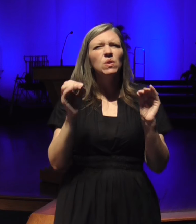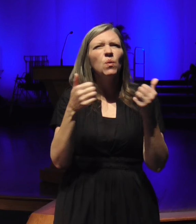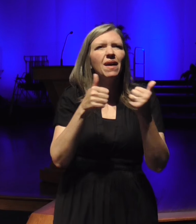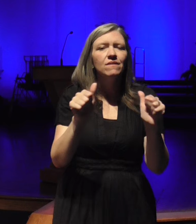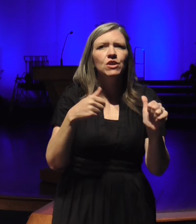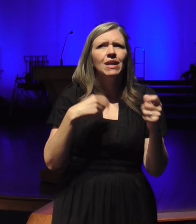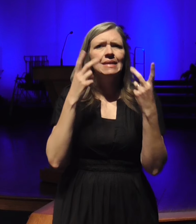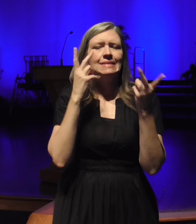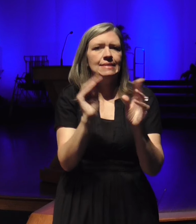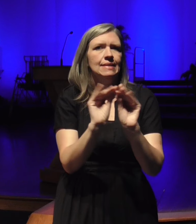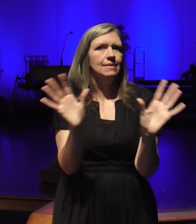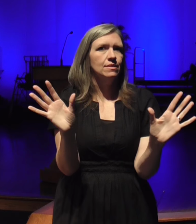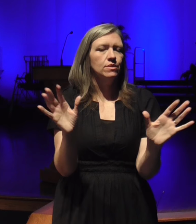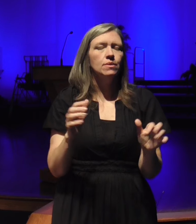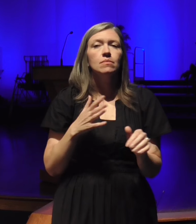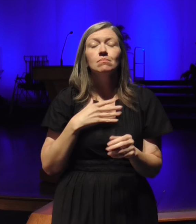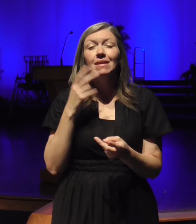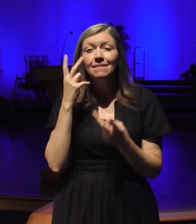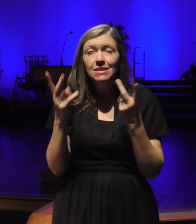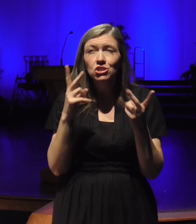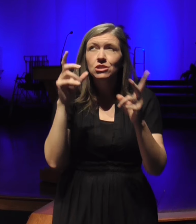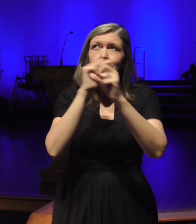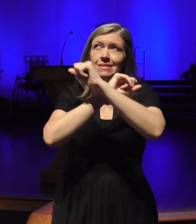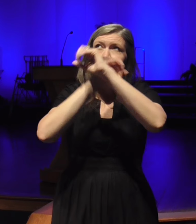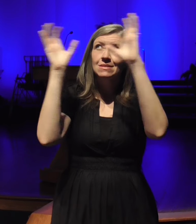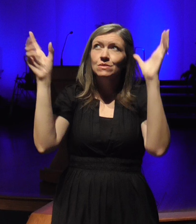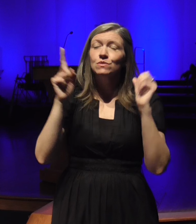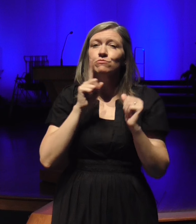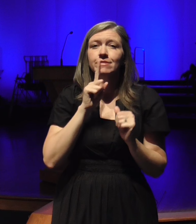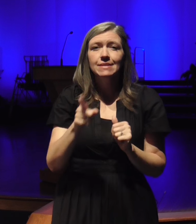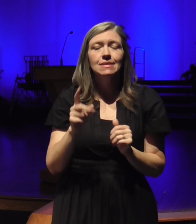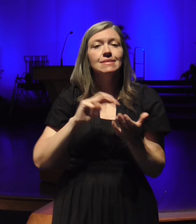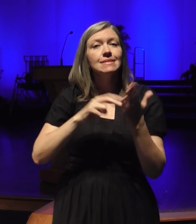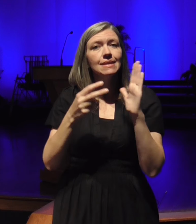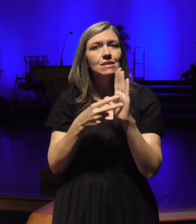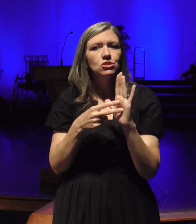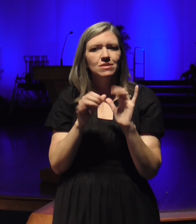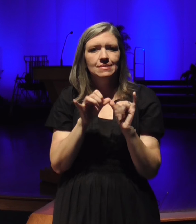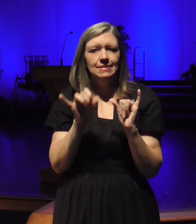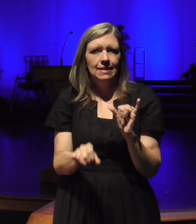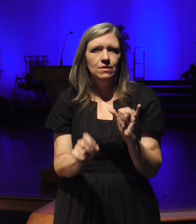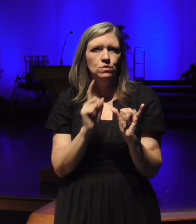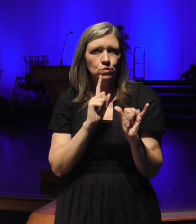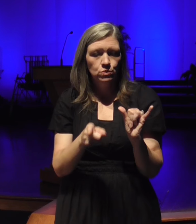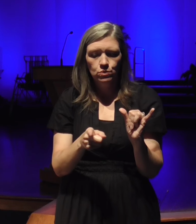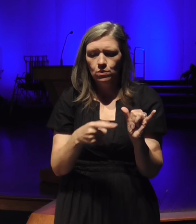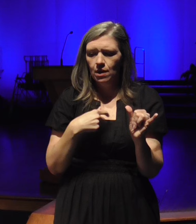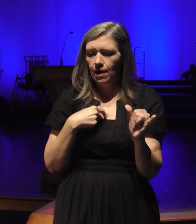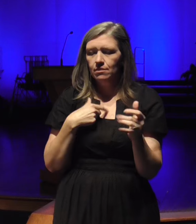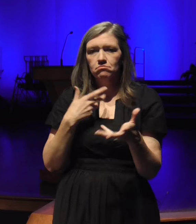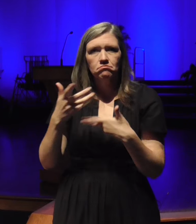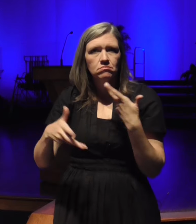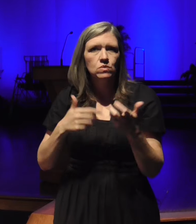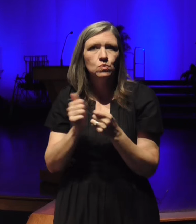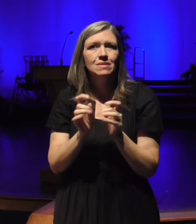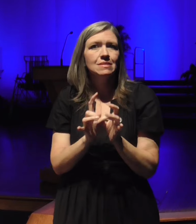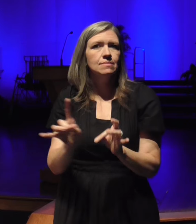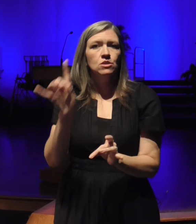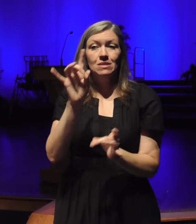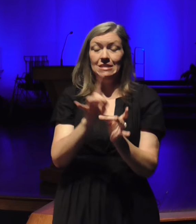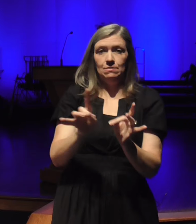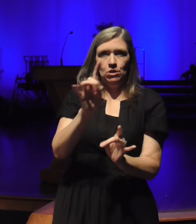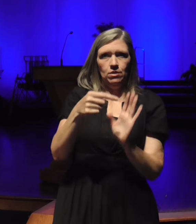effort toward the well-being of my soul, the fruits of the effortless come into view. My vision is real.